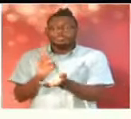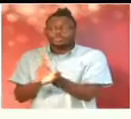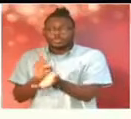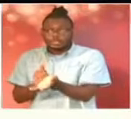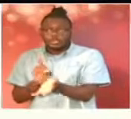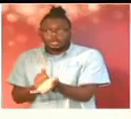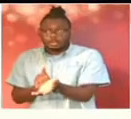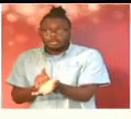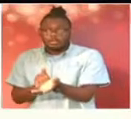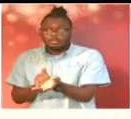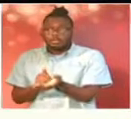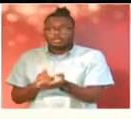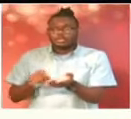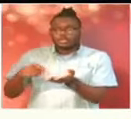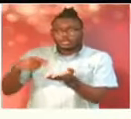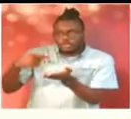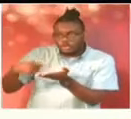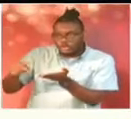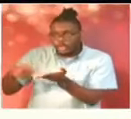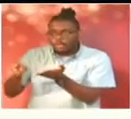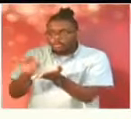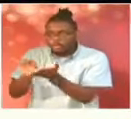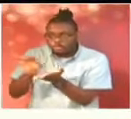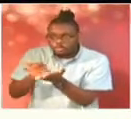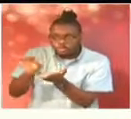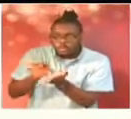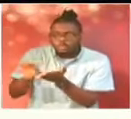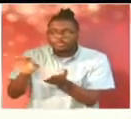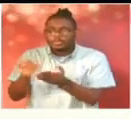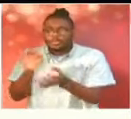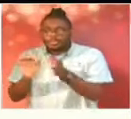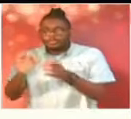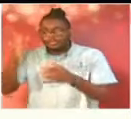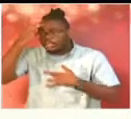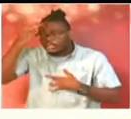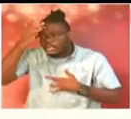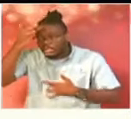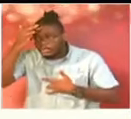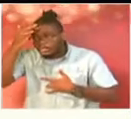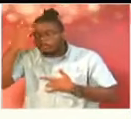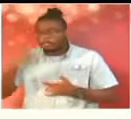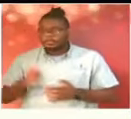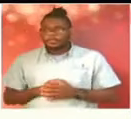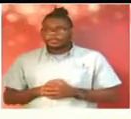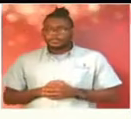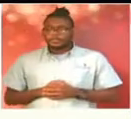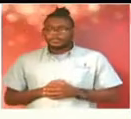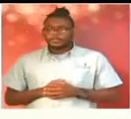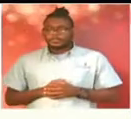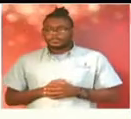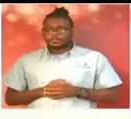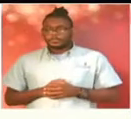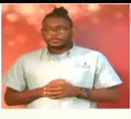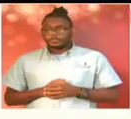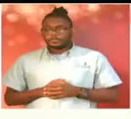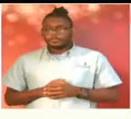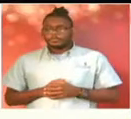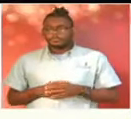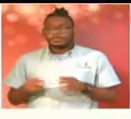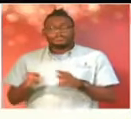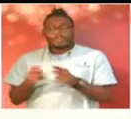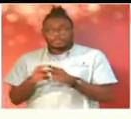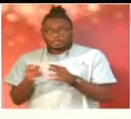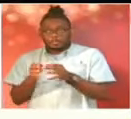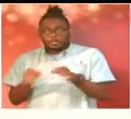have a comorbidity is not the same as not having one. And again, it is really just to emphasize the importance of everyone taking